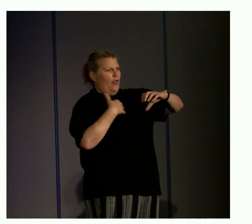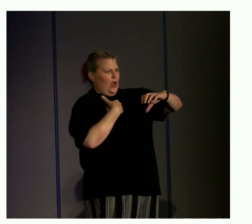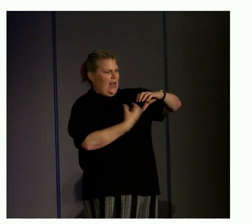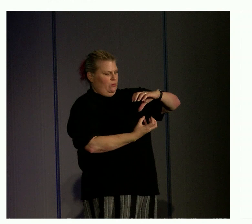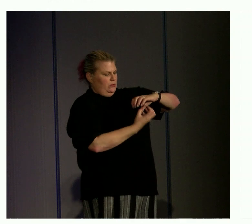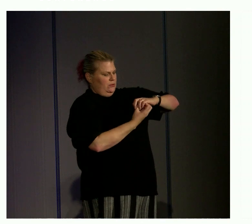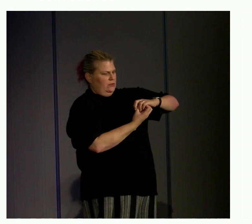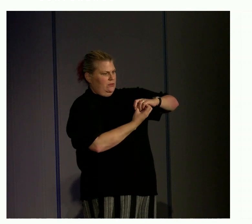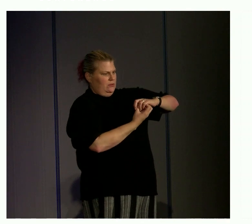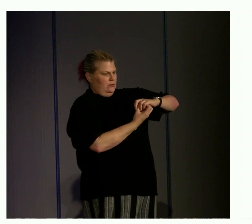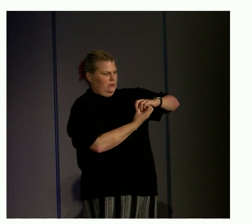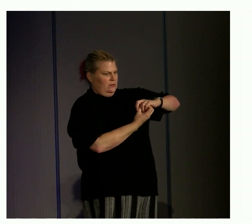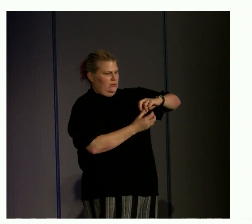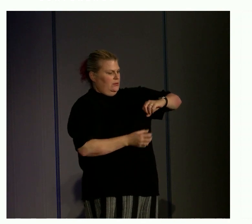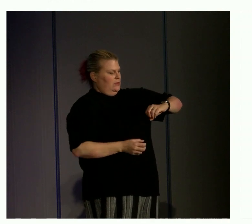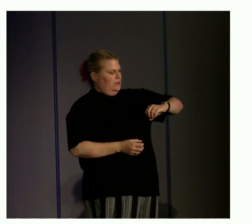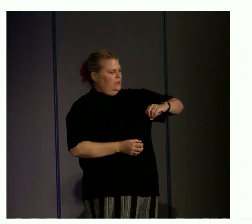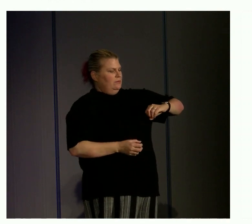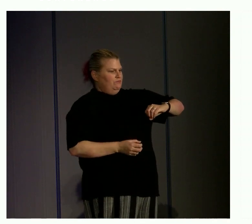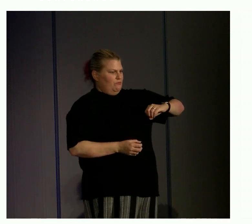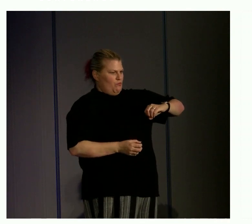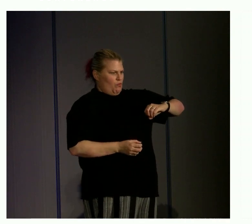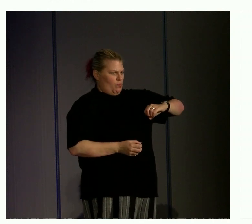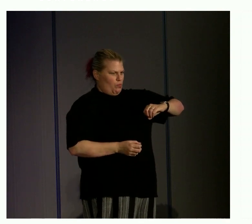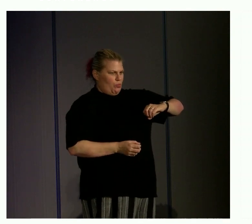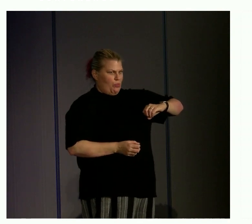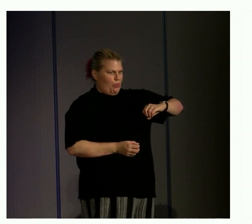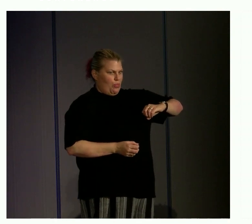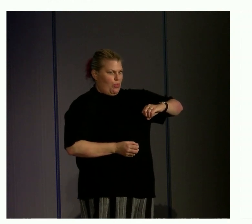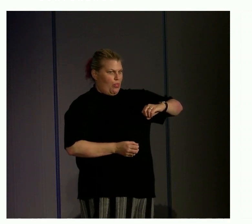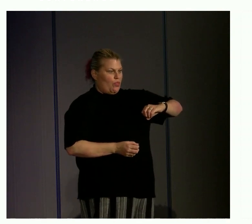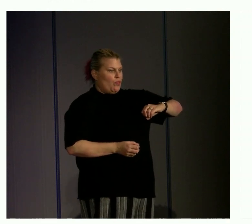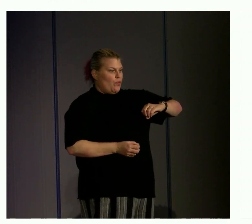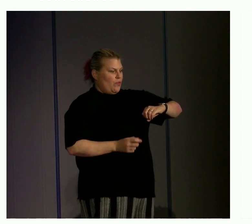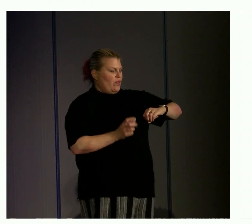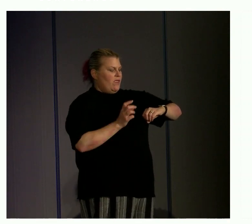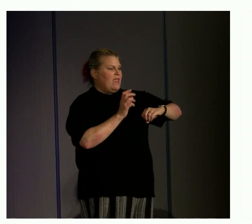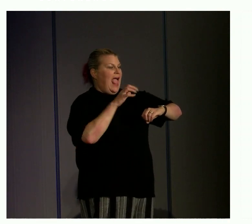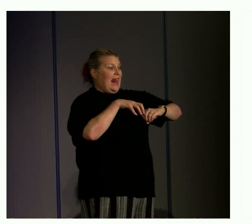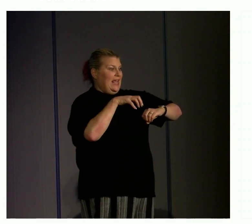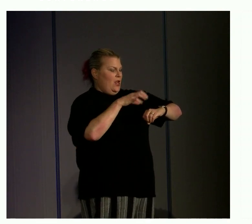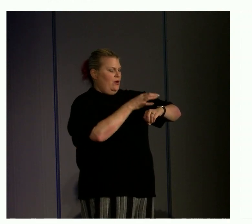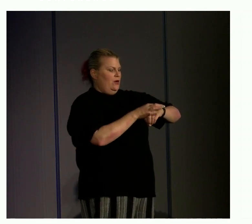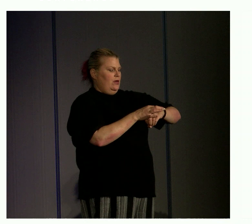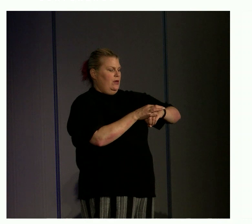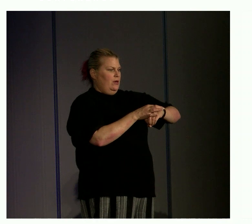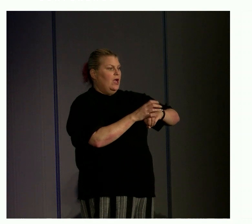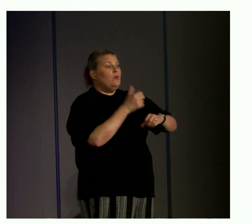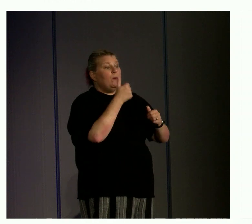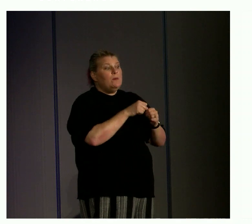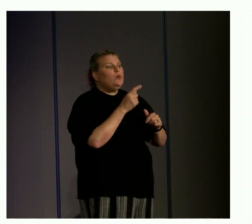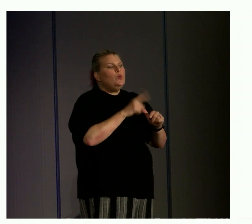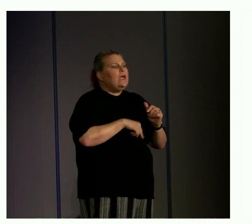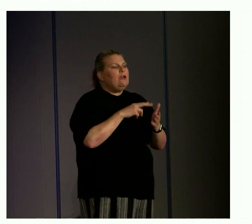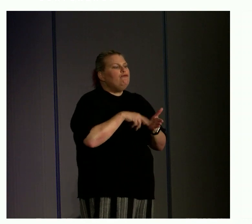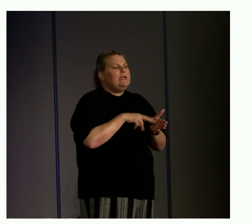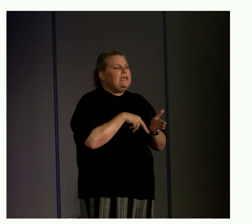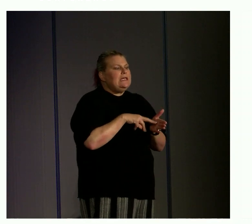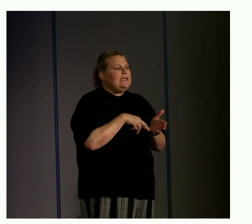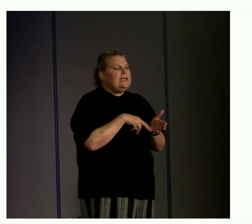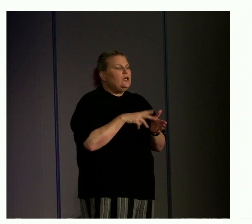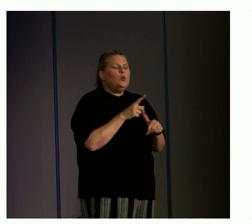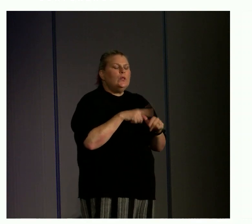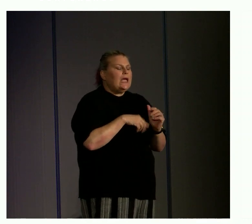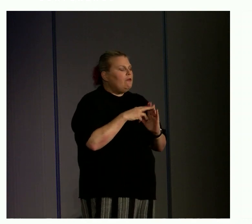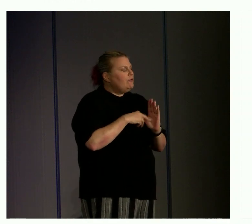be happy, I guess. And of course, remember, you cannot read what is on the brick with